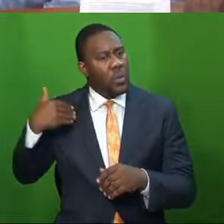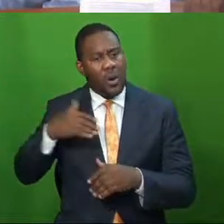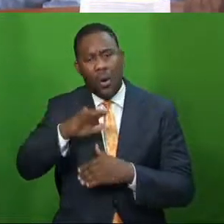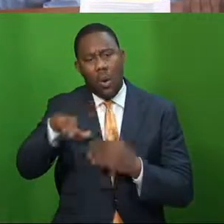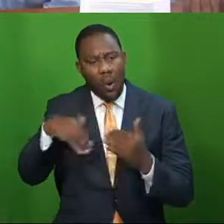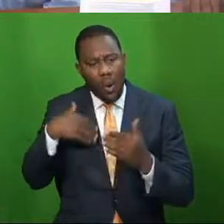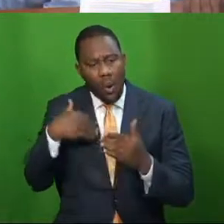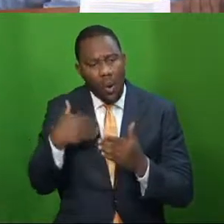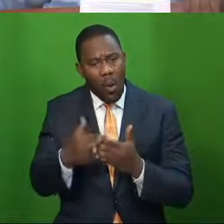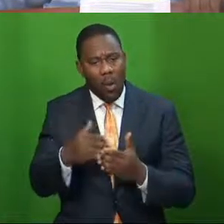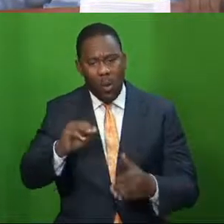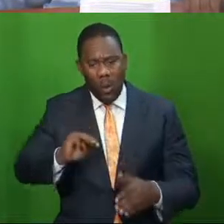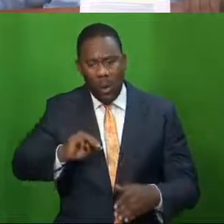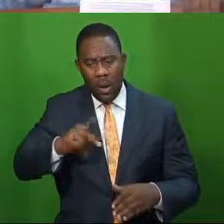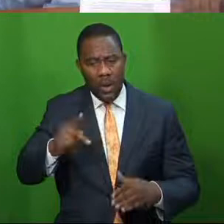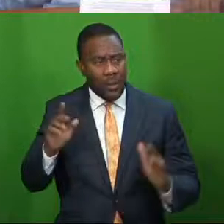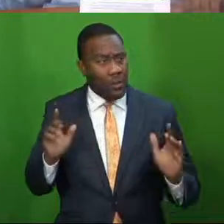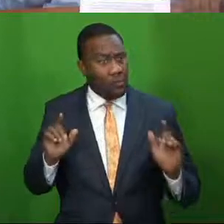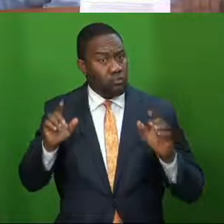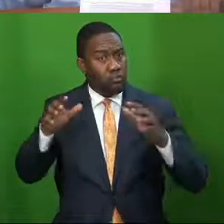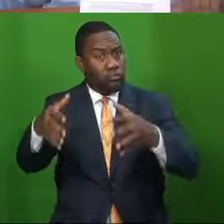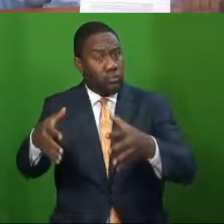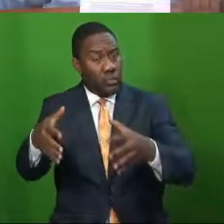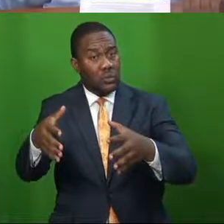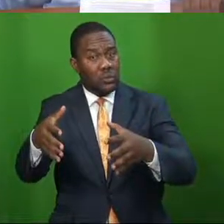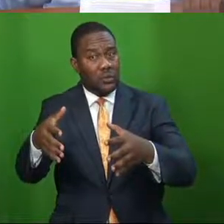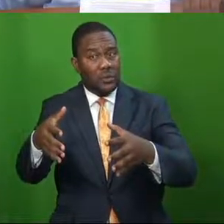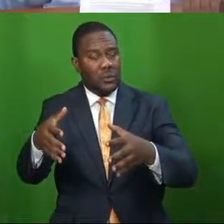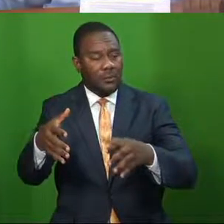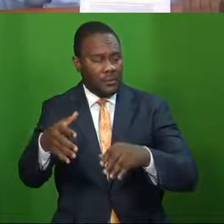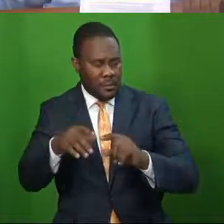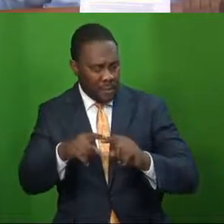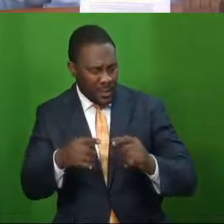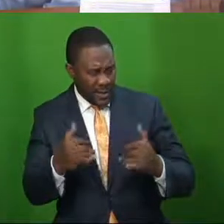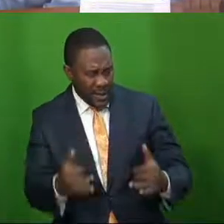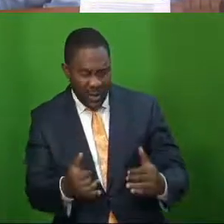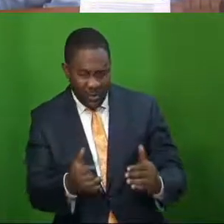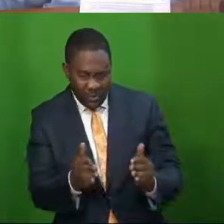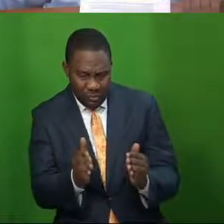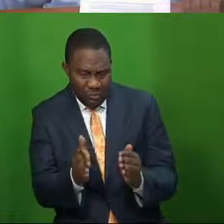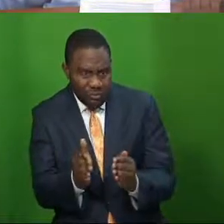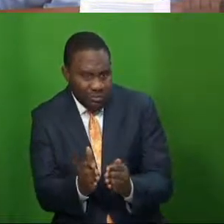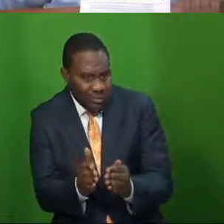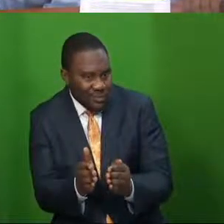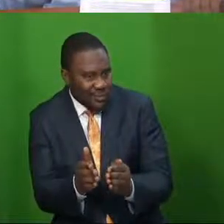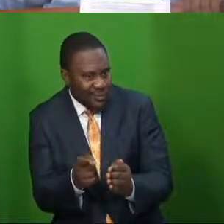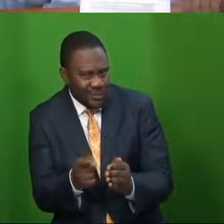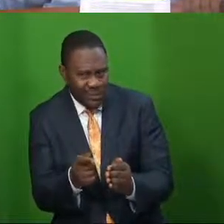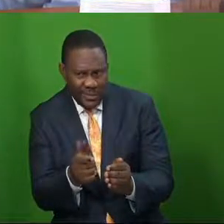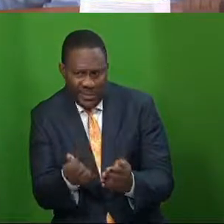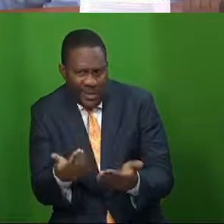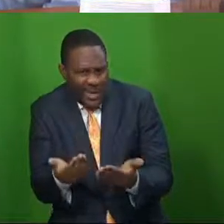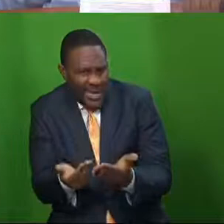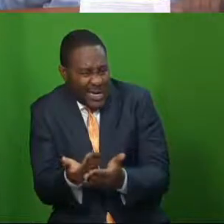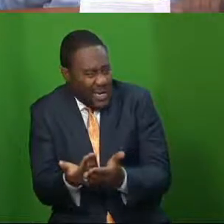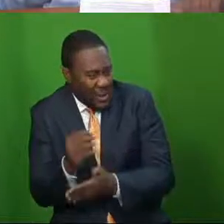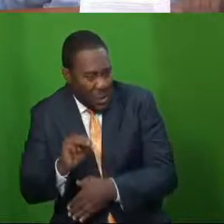that you appear to be starting with only the first-timers and then